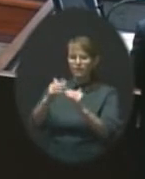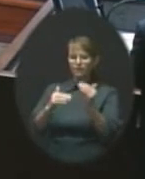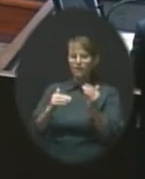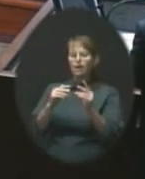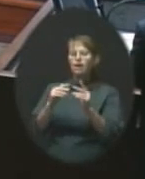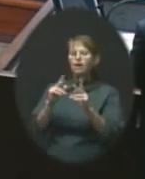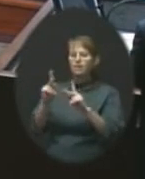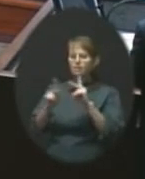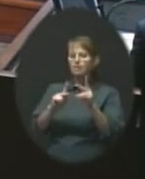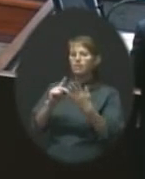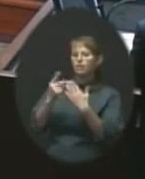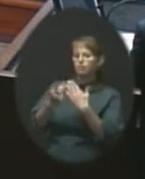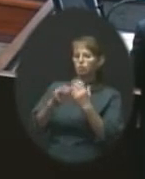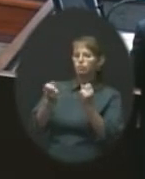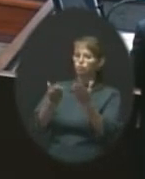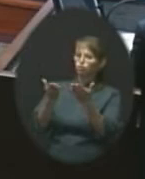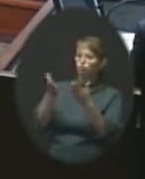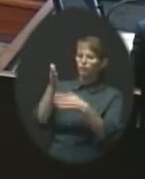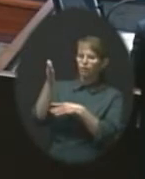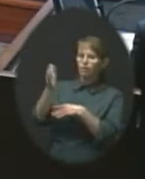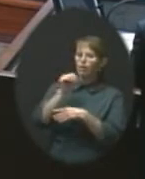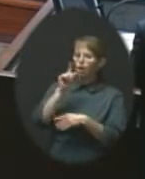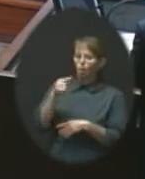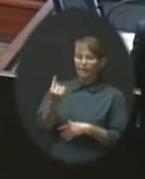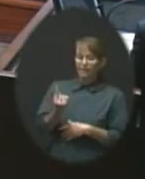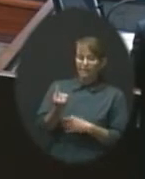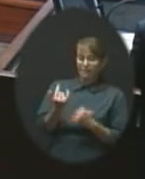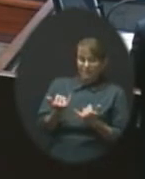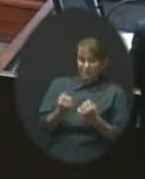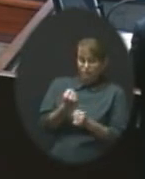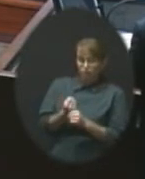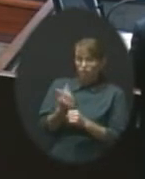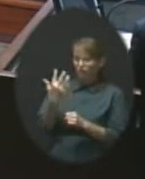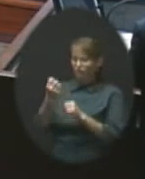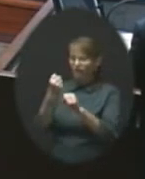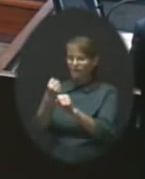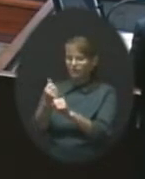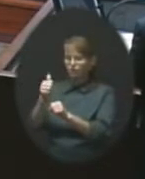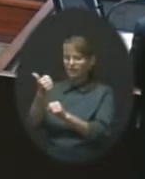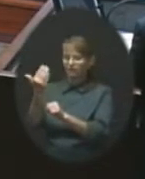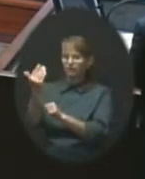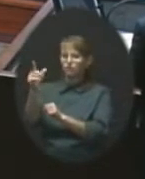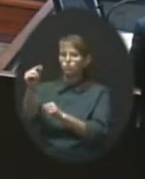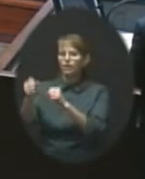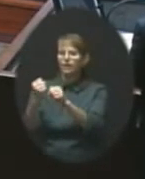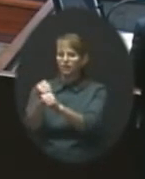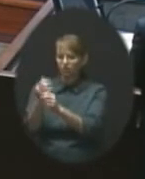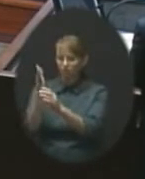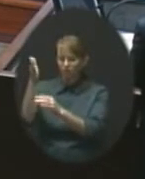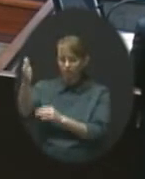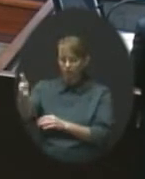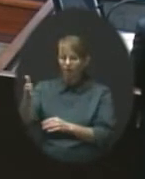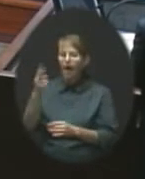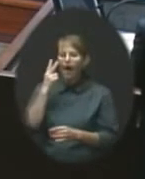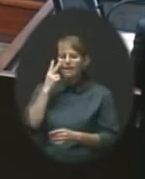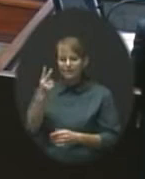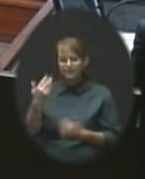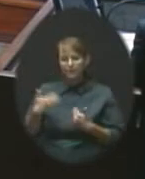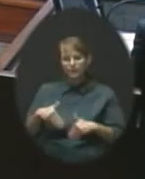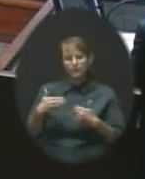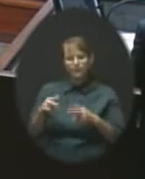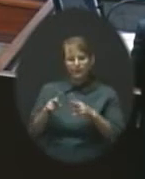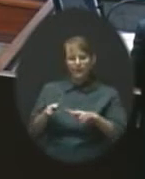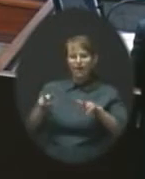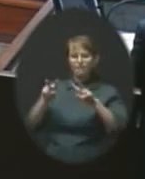term, not just this year, 5 years from now, but 10 and 15 and beyond, I see great value in that for